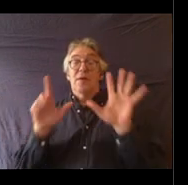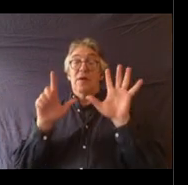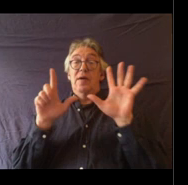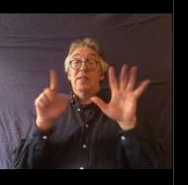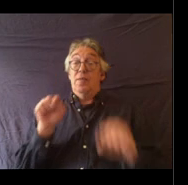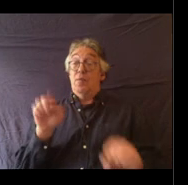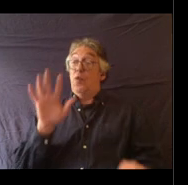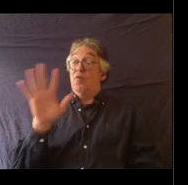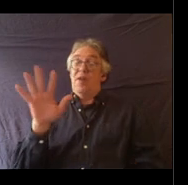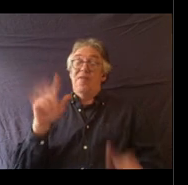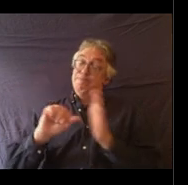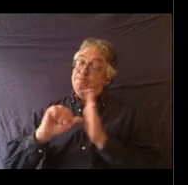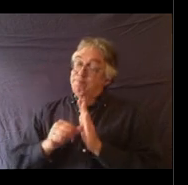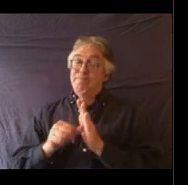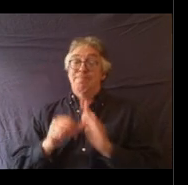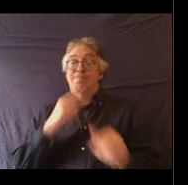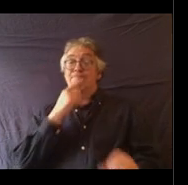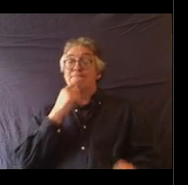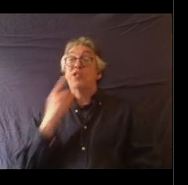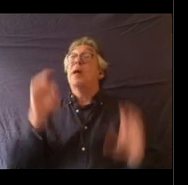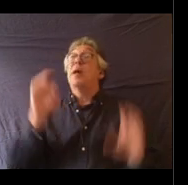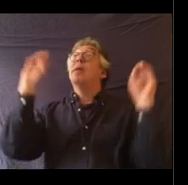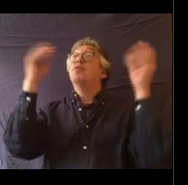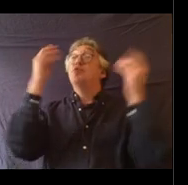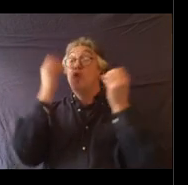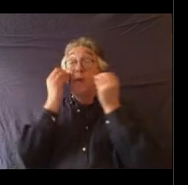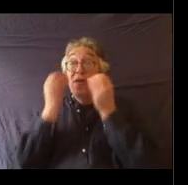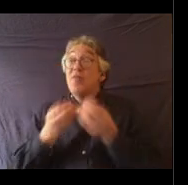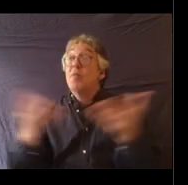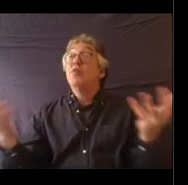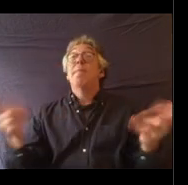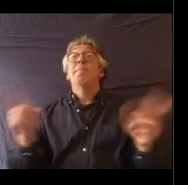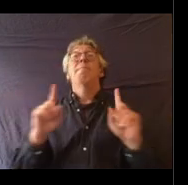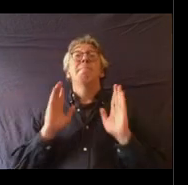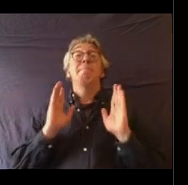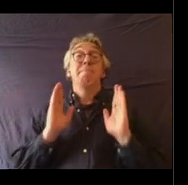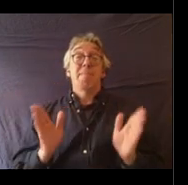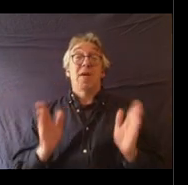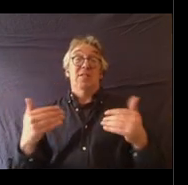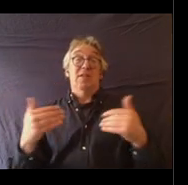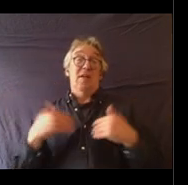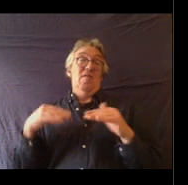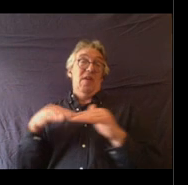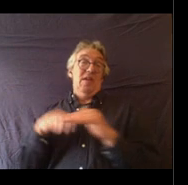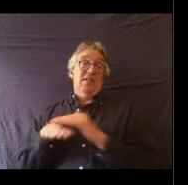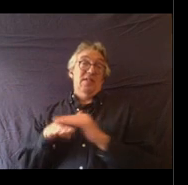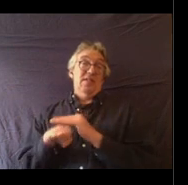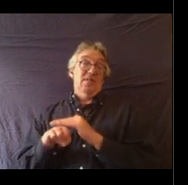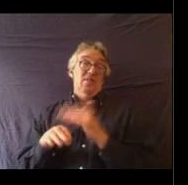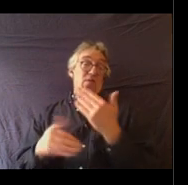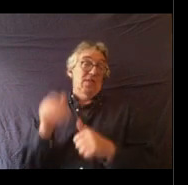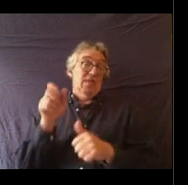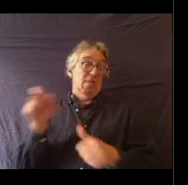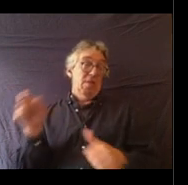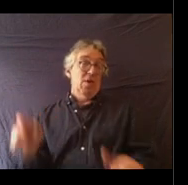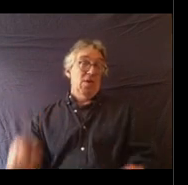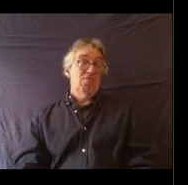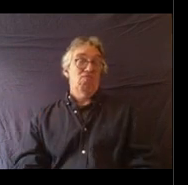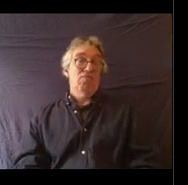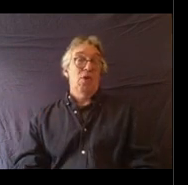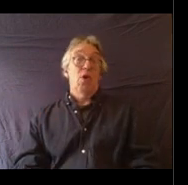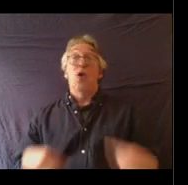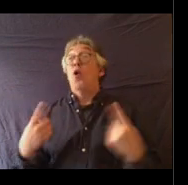underlines that the information must be accessible for persons with disabilities. There is no doubt about it. And to achieve this, we recommend that